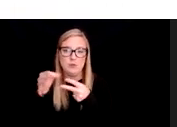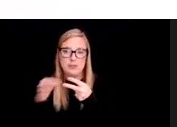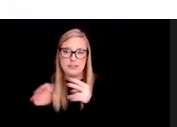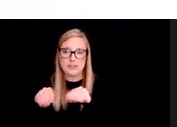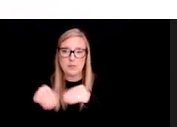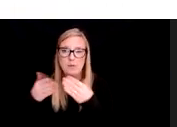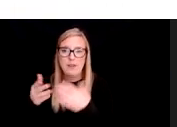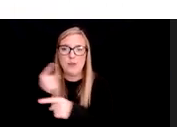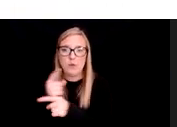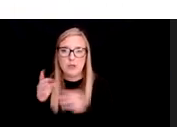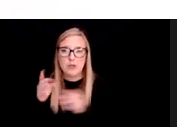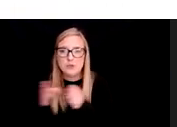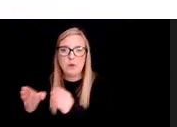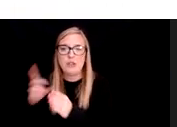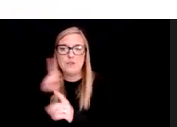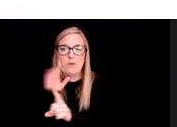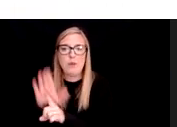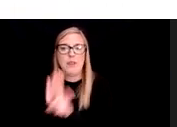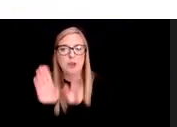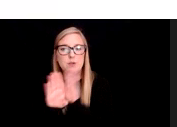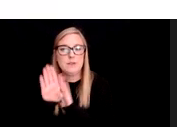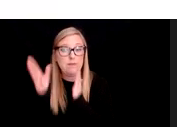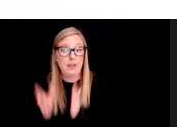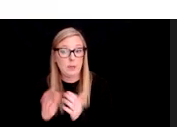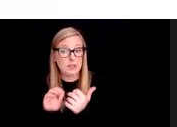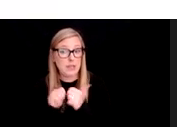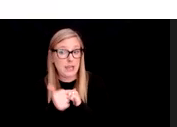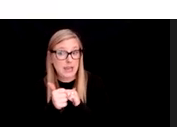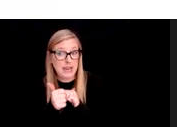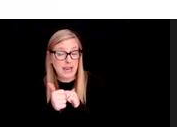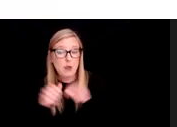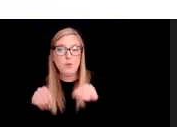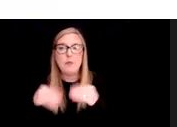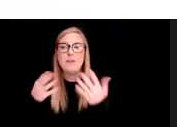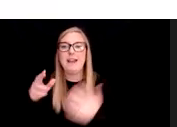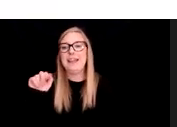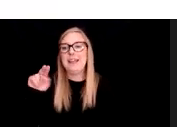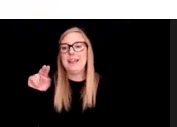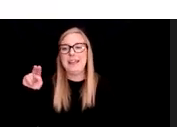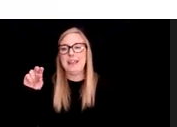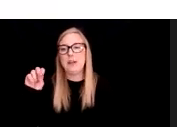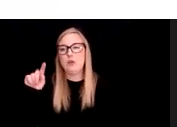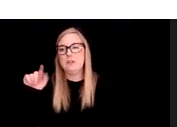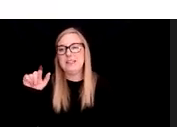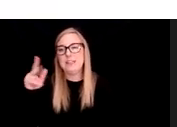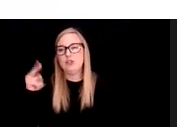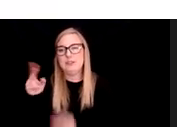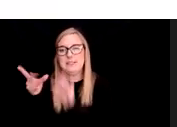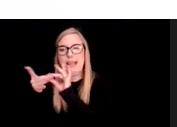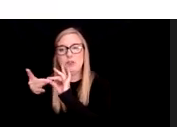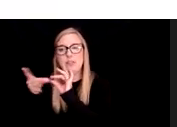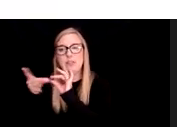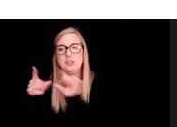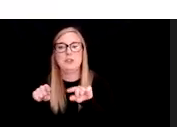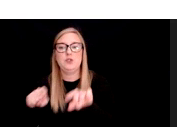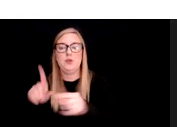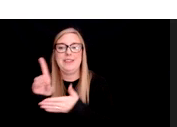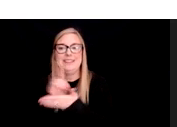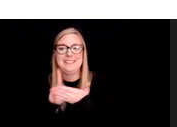developers. And we do this by providing annotations in the design phase where we